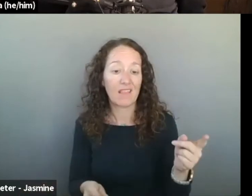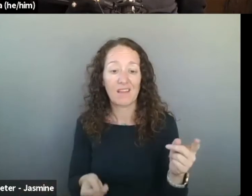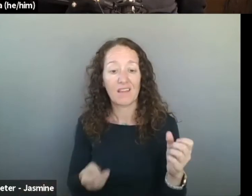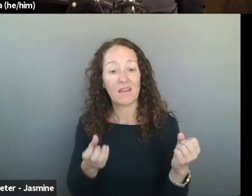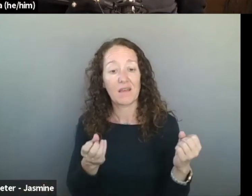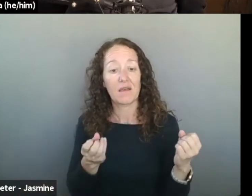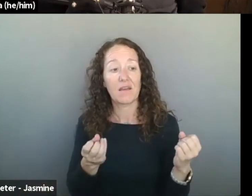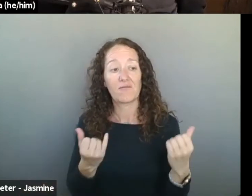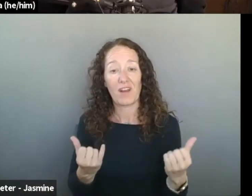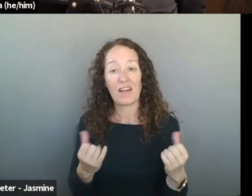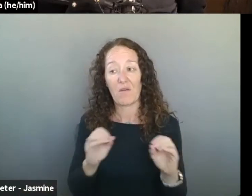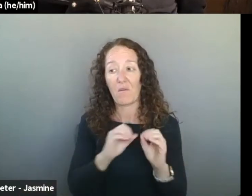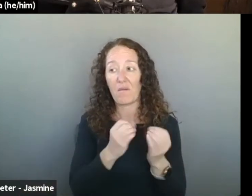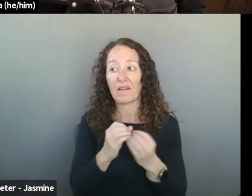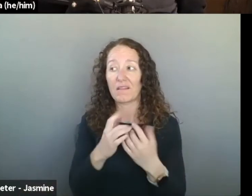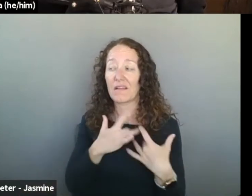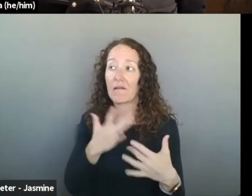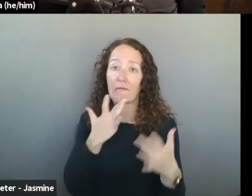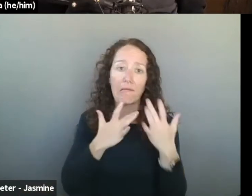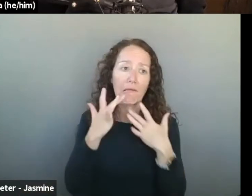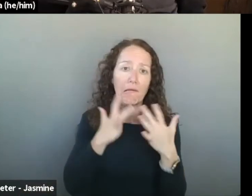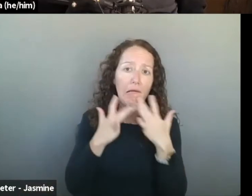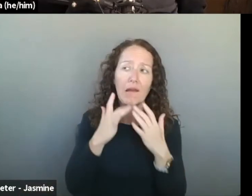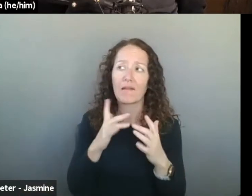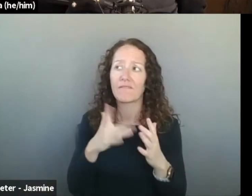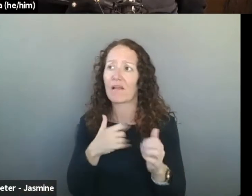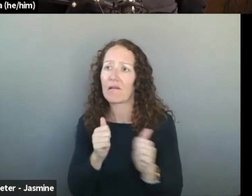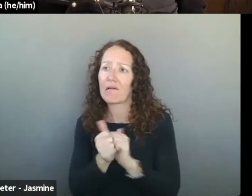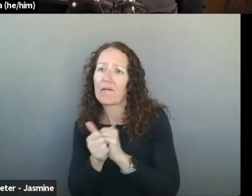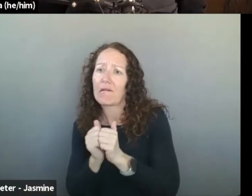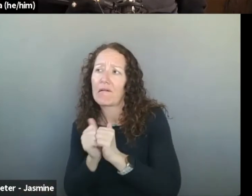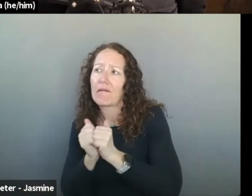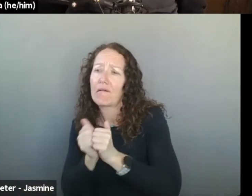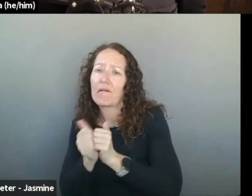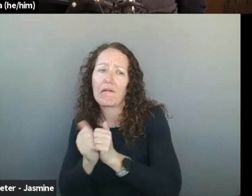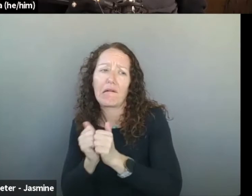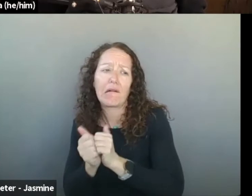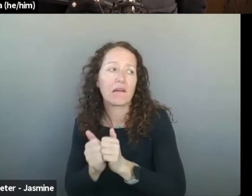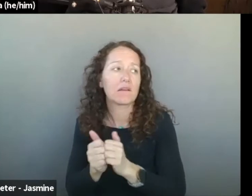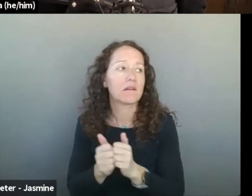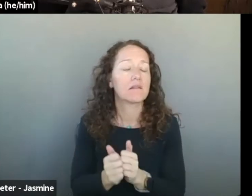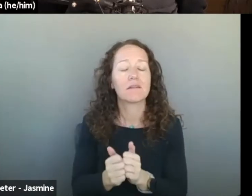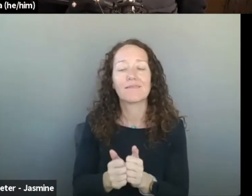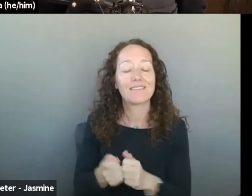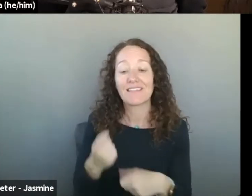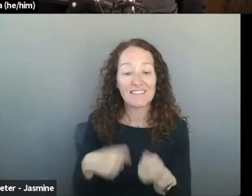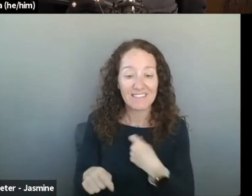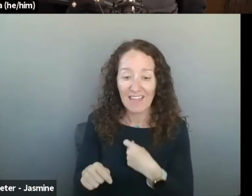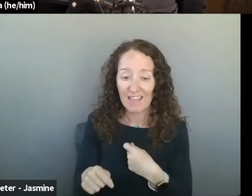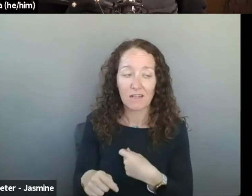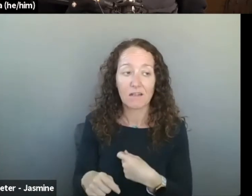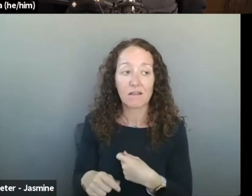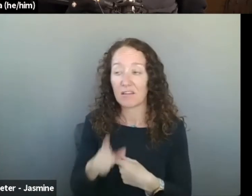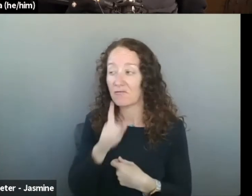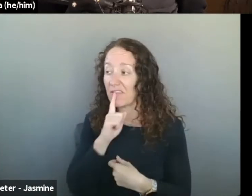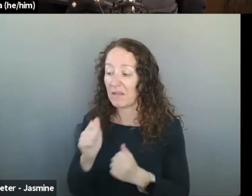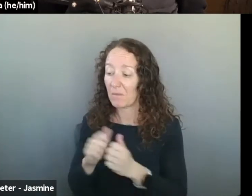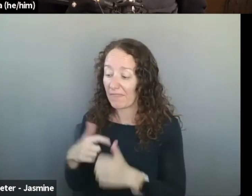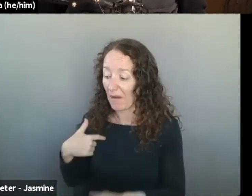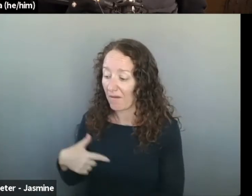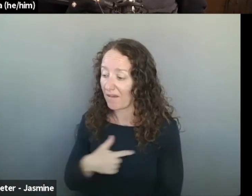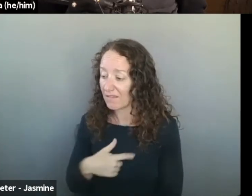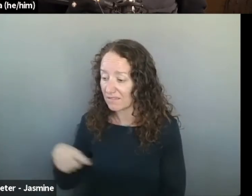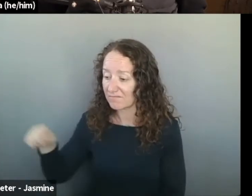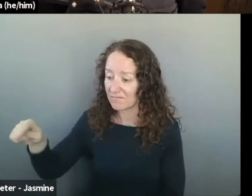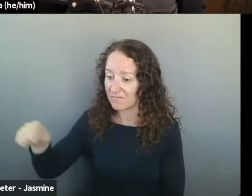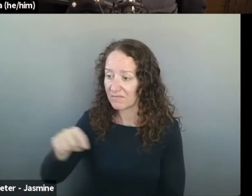hyper competitiveness that we are forced into, right? And really begin thinking about the fact that without us, ain't nothing